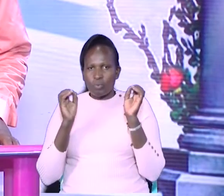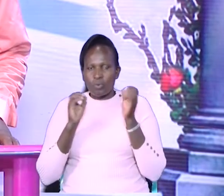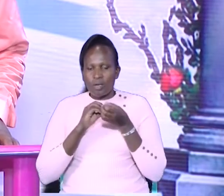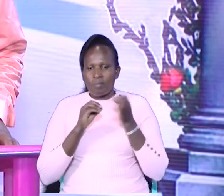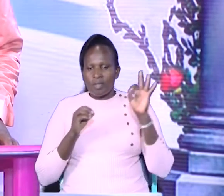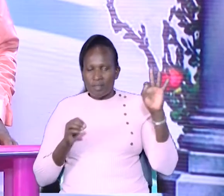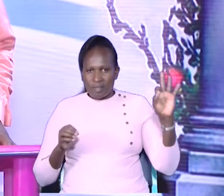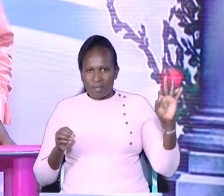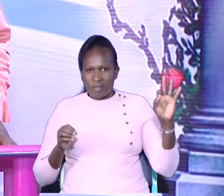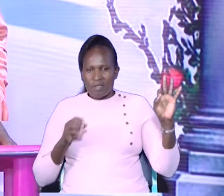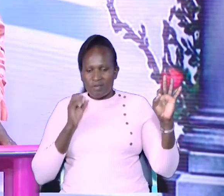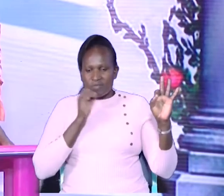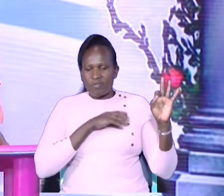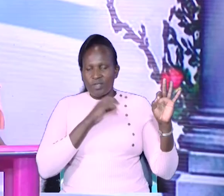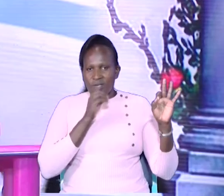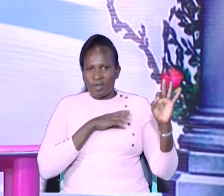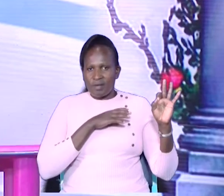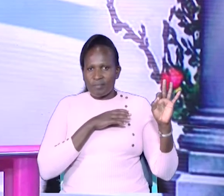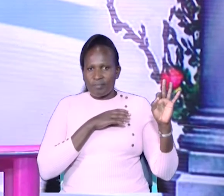3, fear.